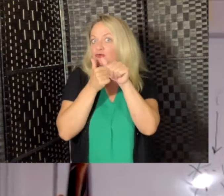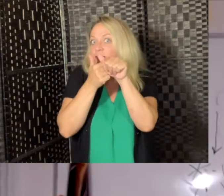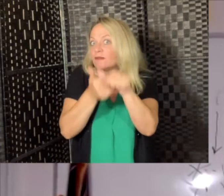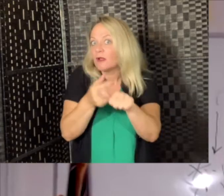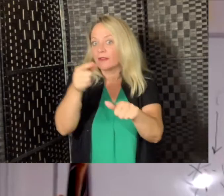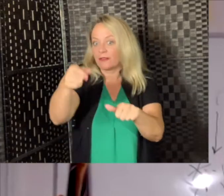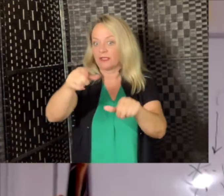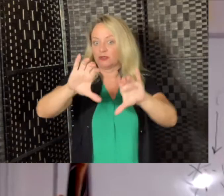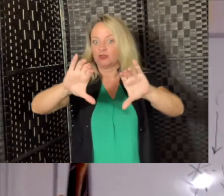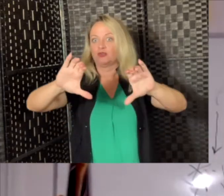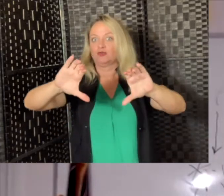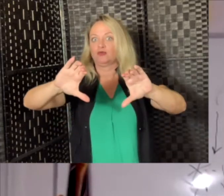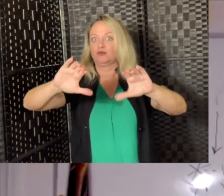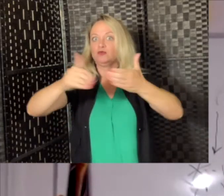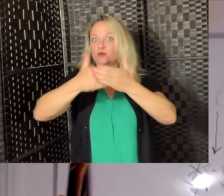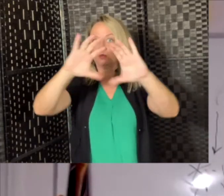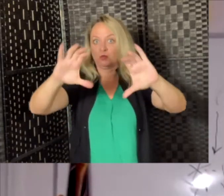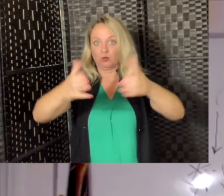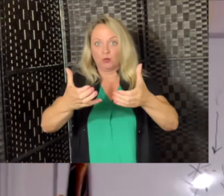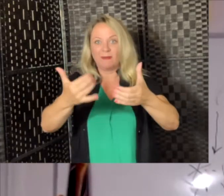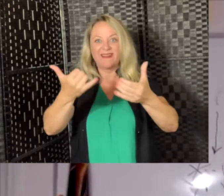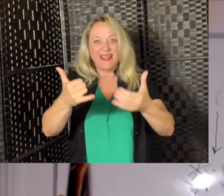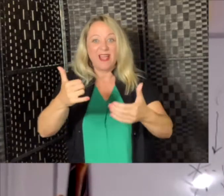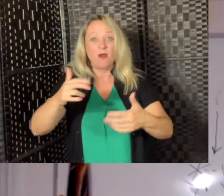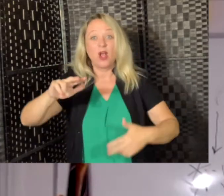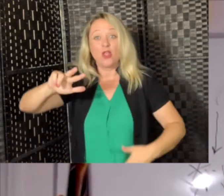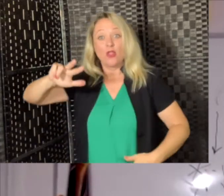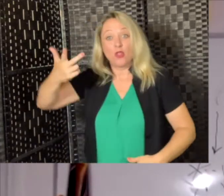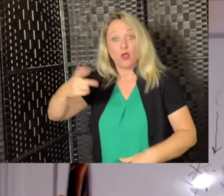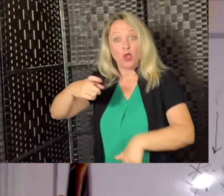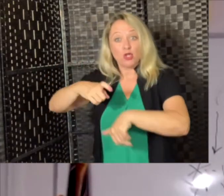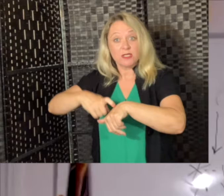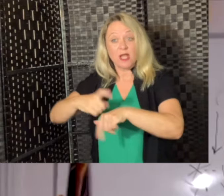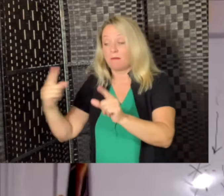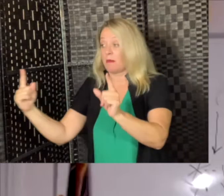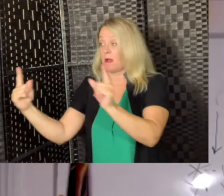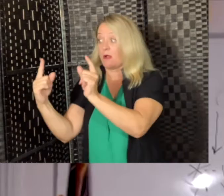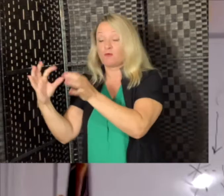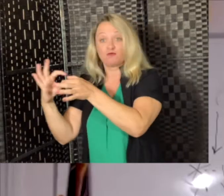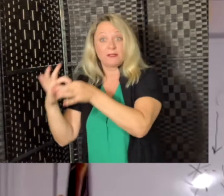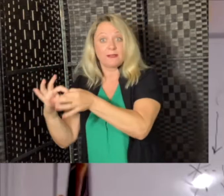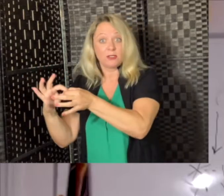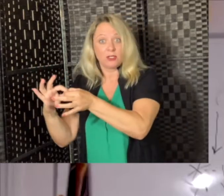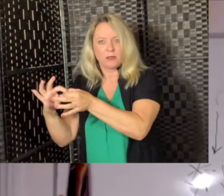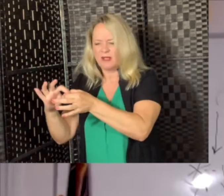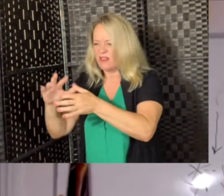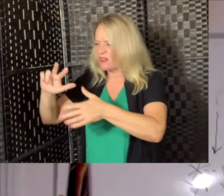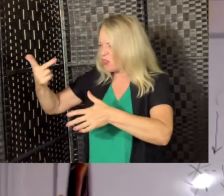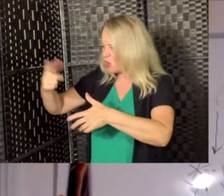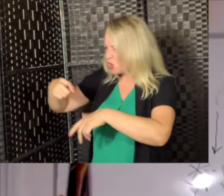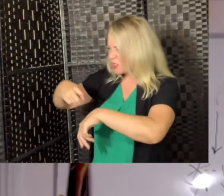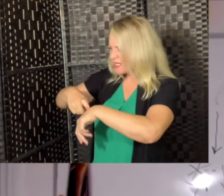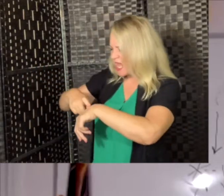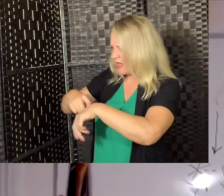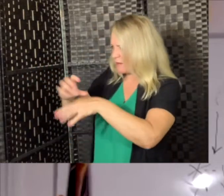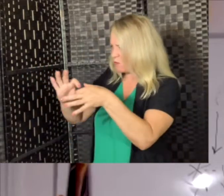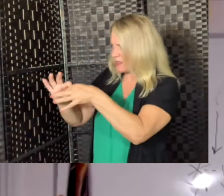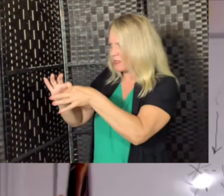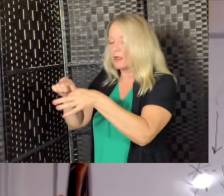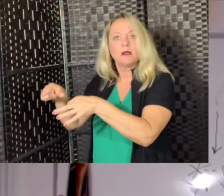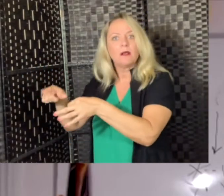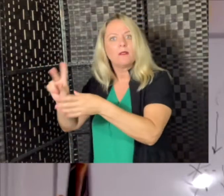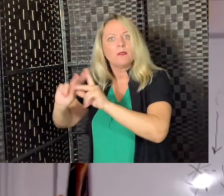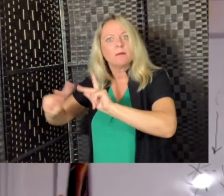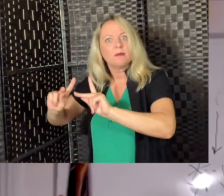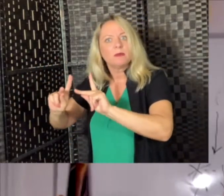95% stayed together. So the question became, what was it from here to here that they learned?